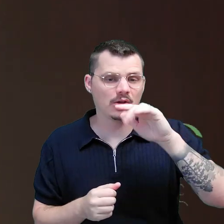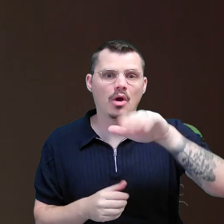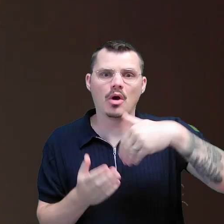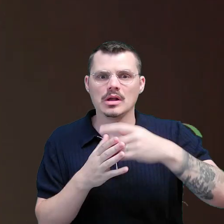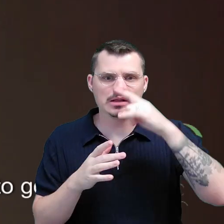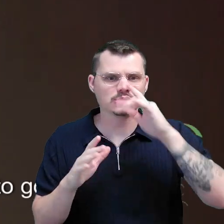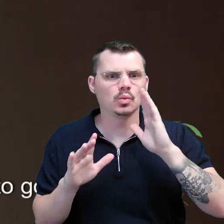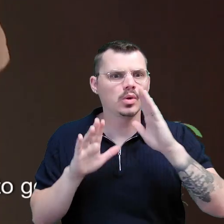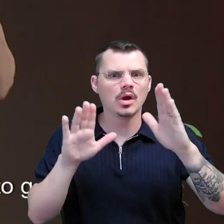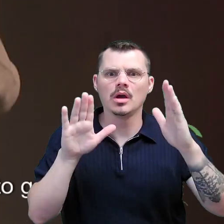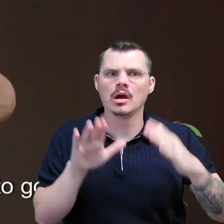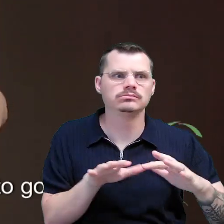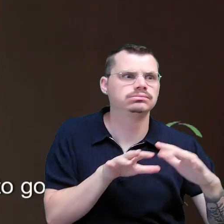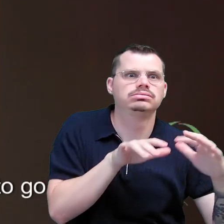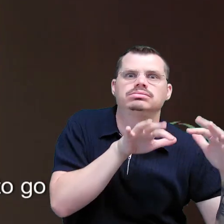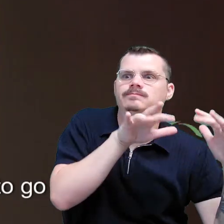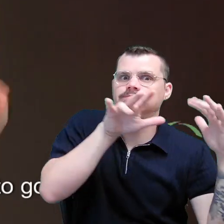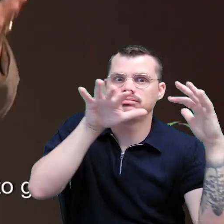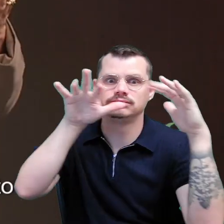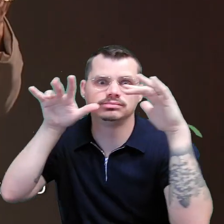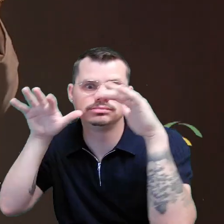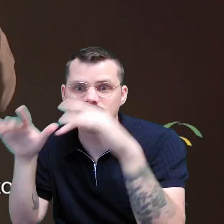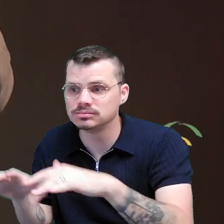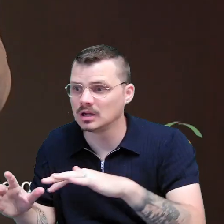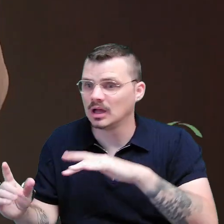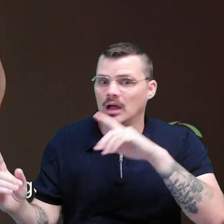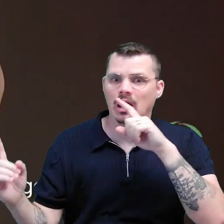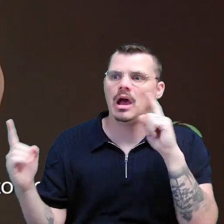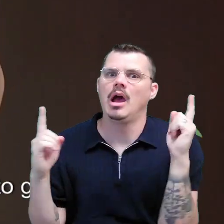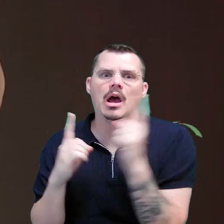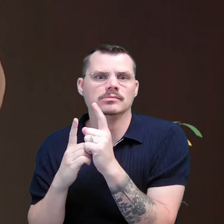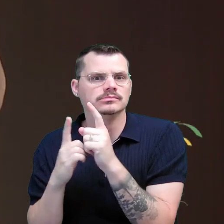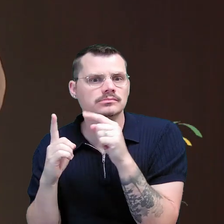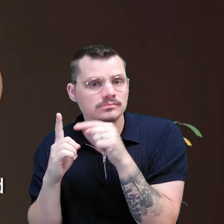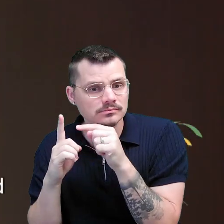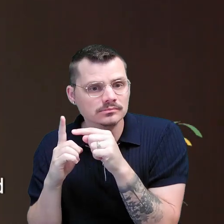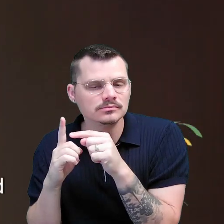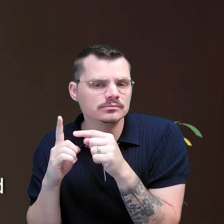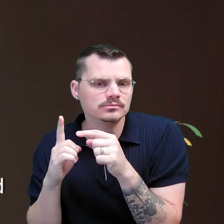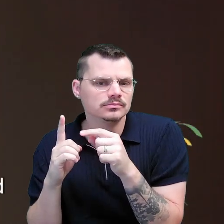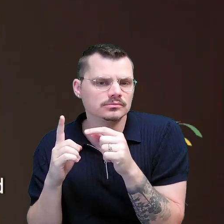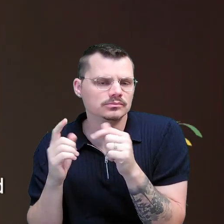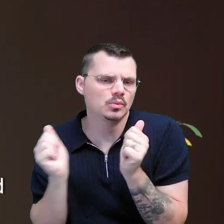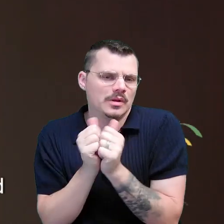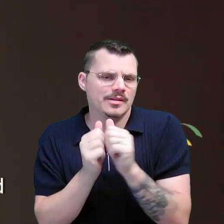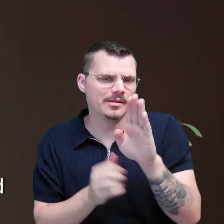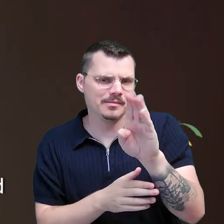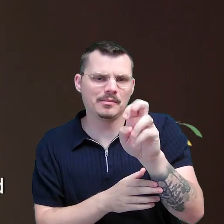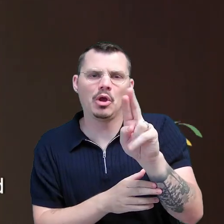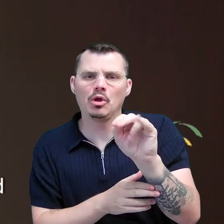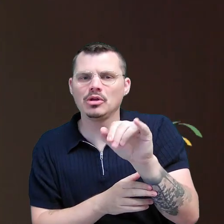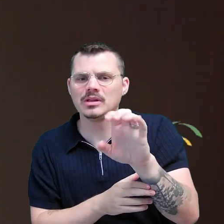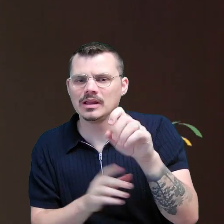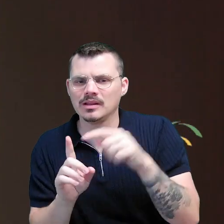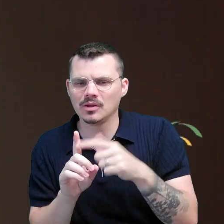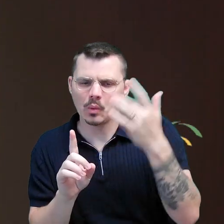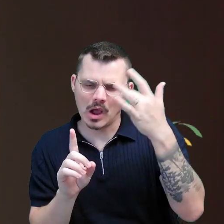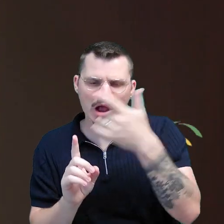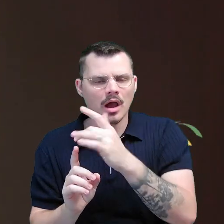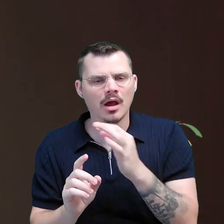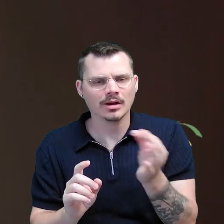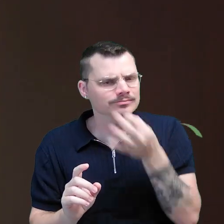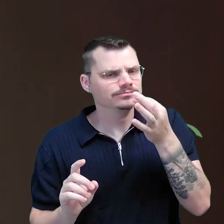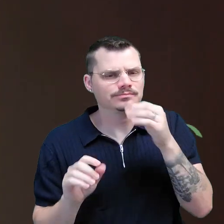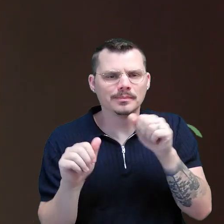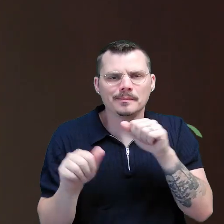would jump over buildings and vault the furniture to go snuggle up with Bernie because he had those